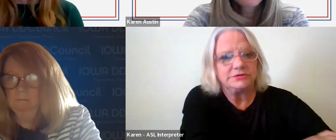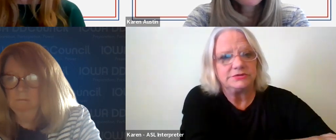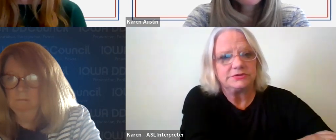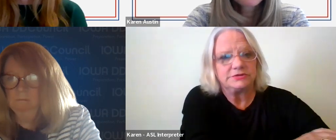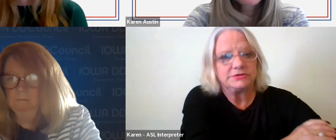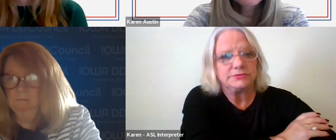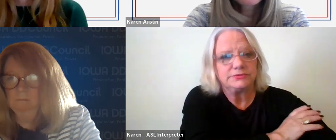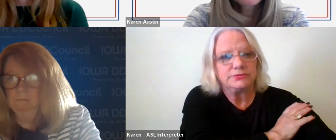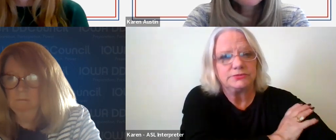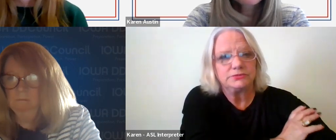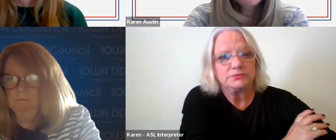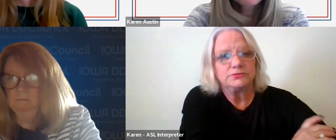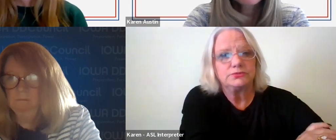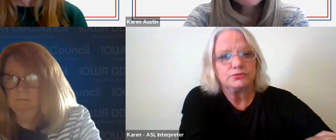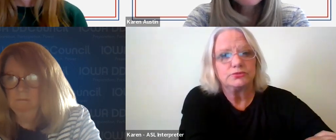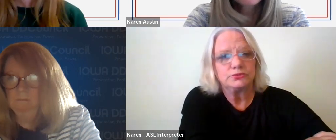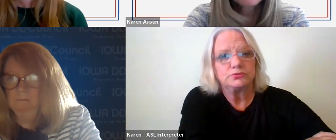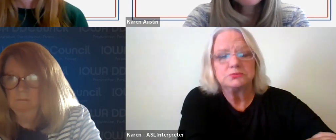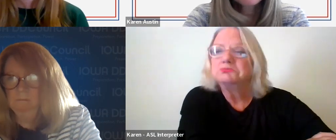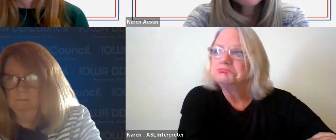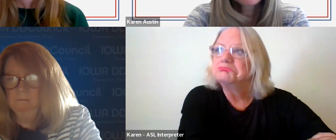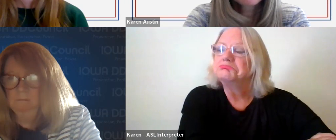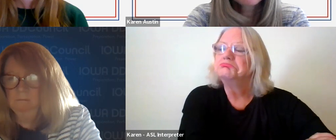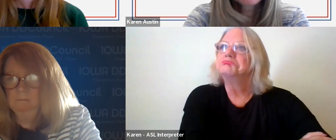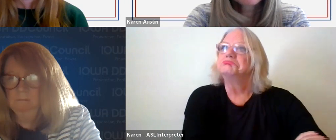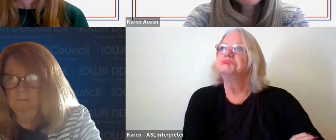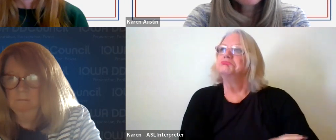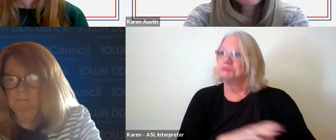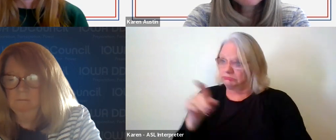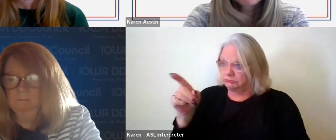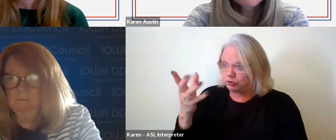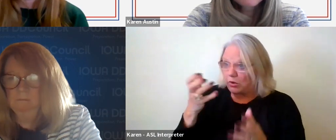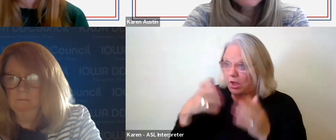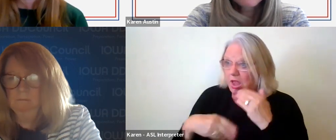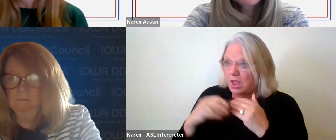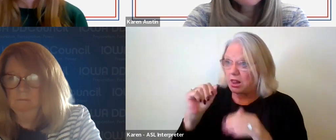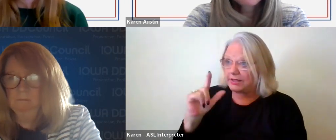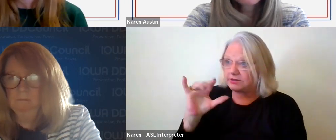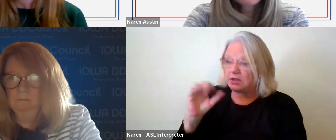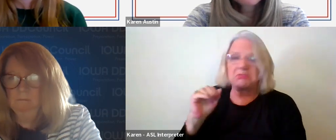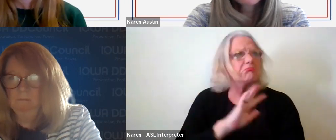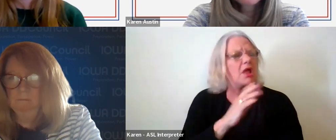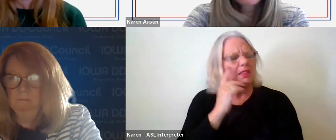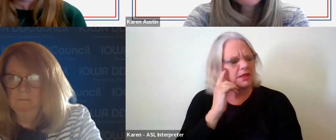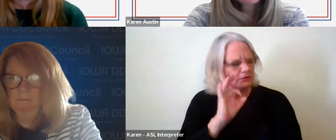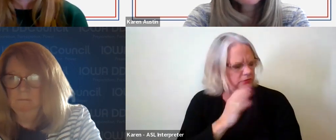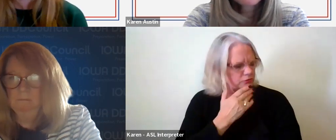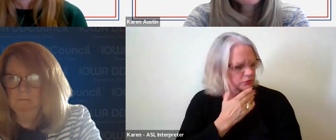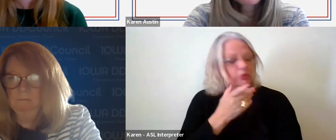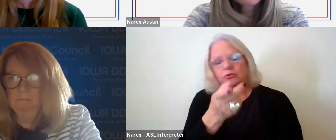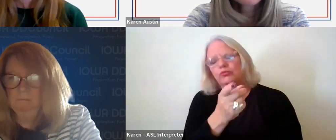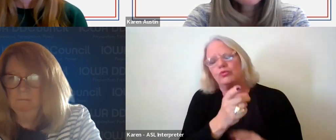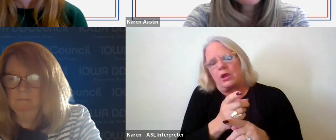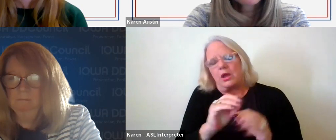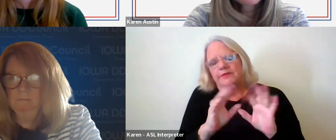No, I think that, covers it well. I don't know if you mentioned, but while the fees are there to help run the